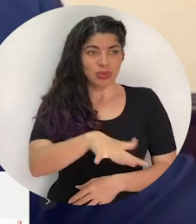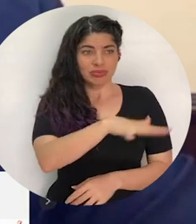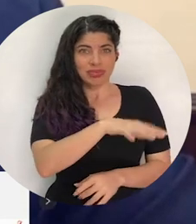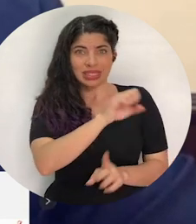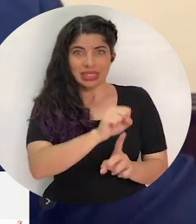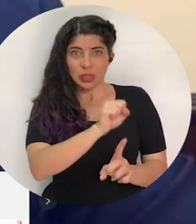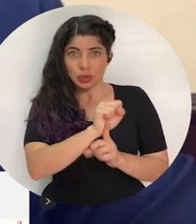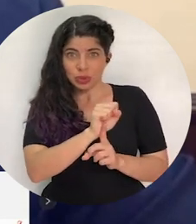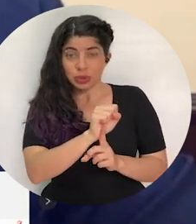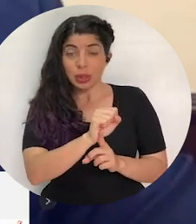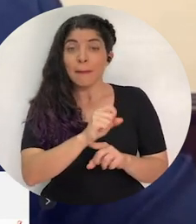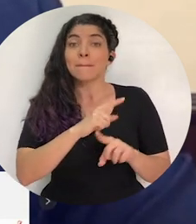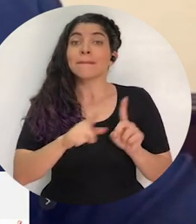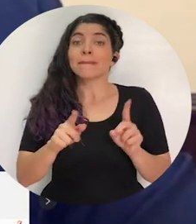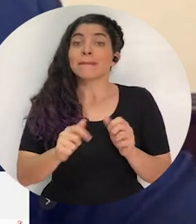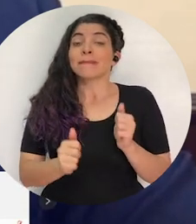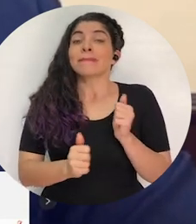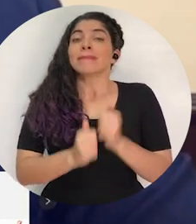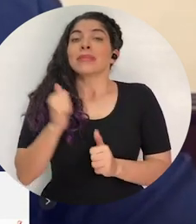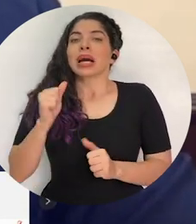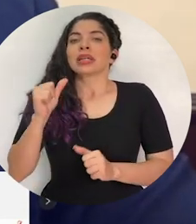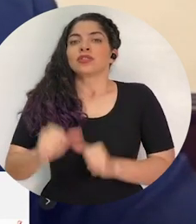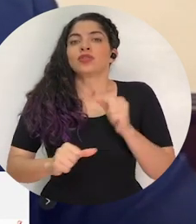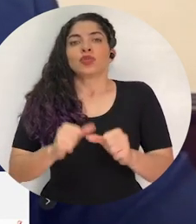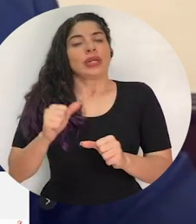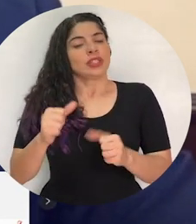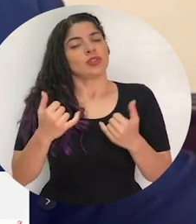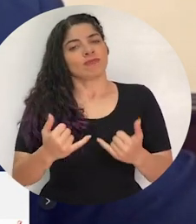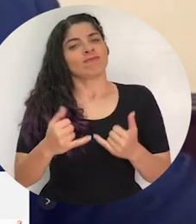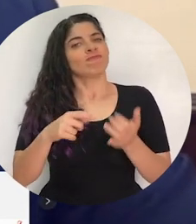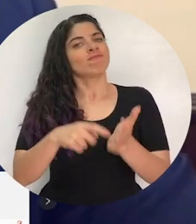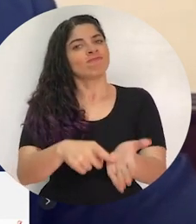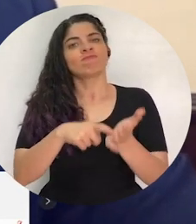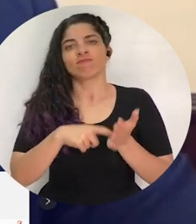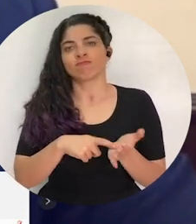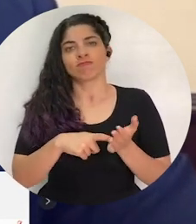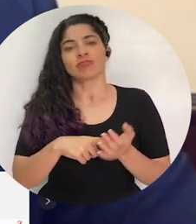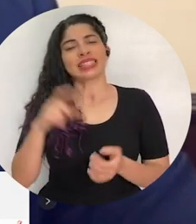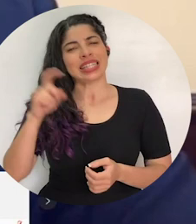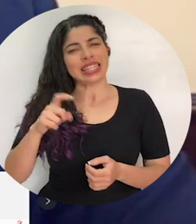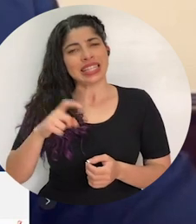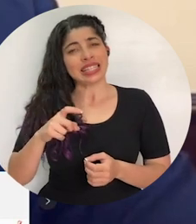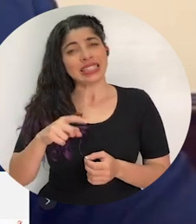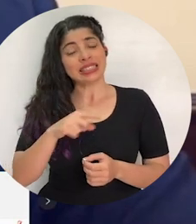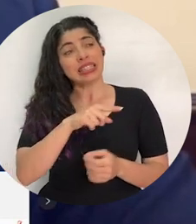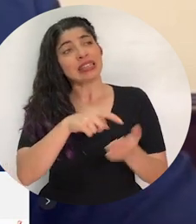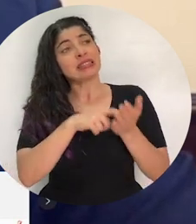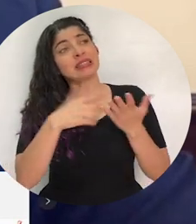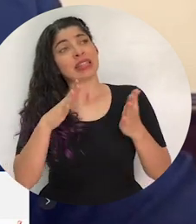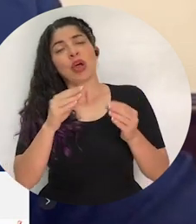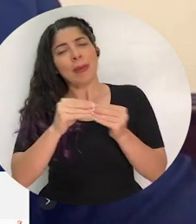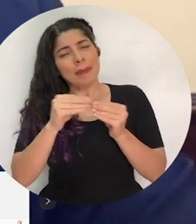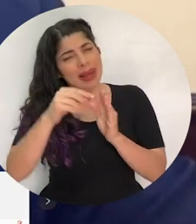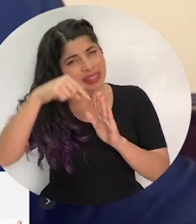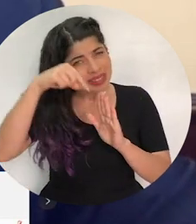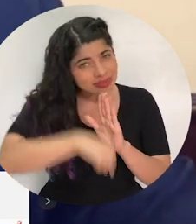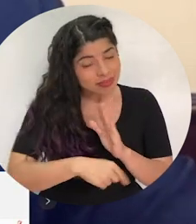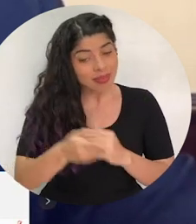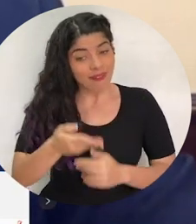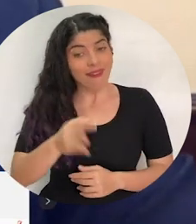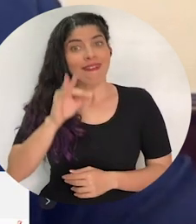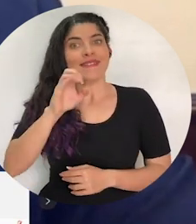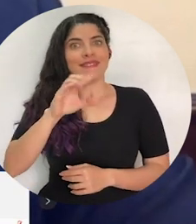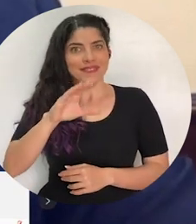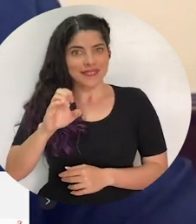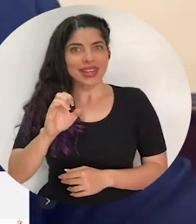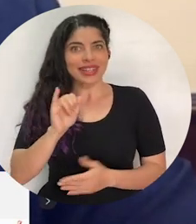situation. But more effort is required, and we need to go beyond that. And that is what